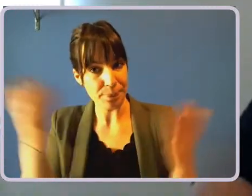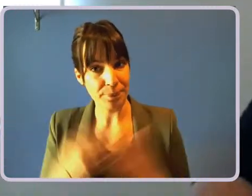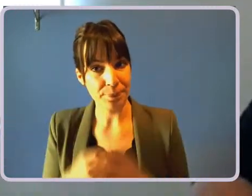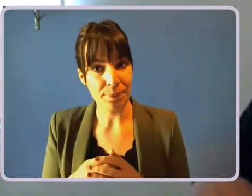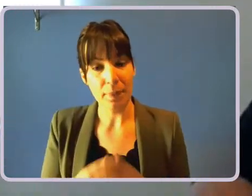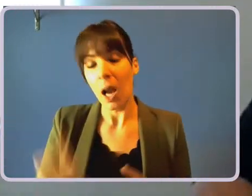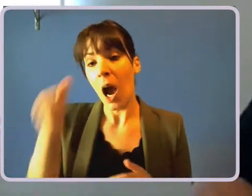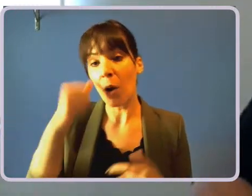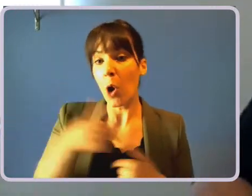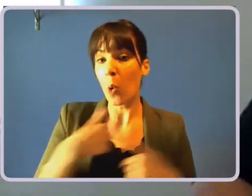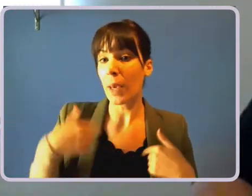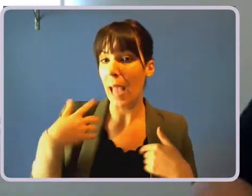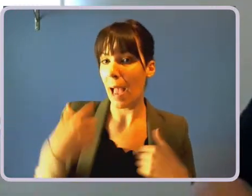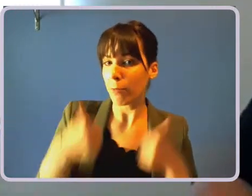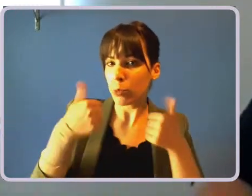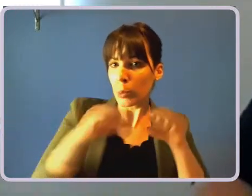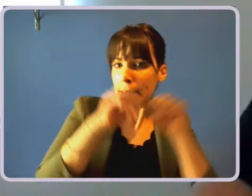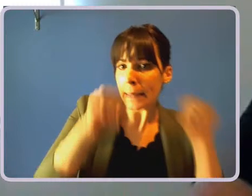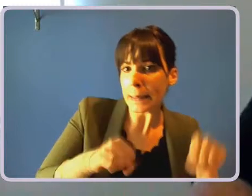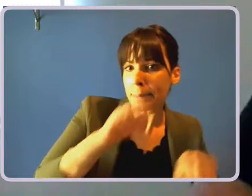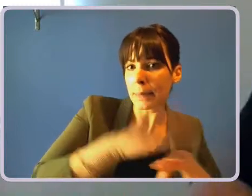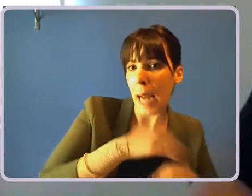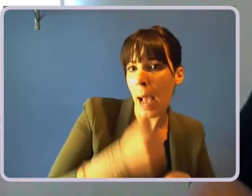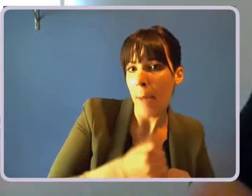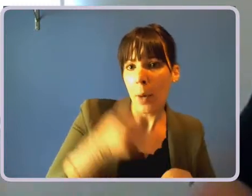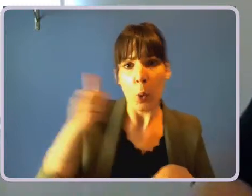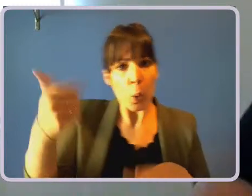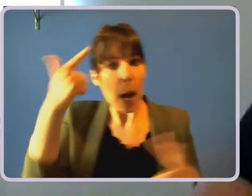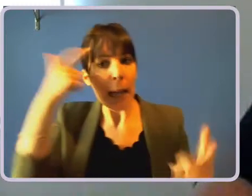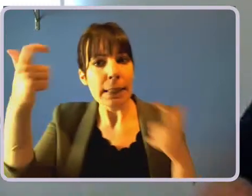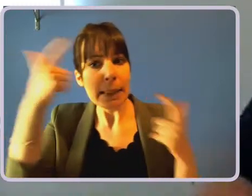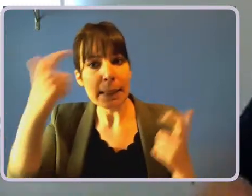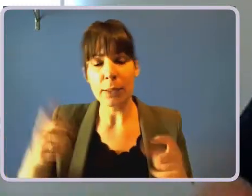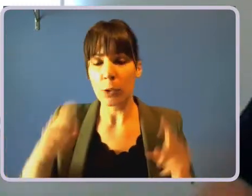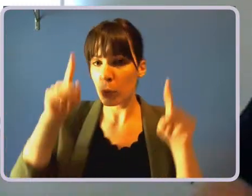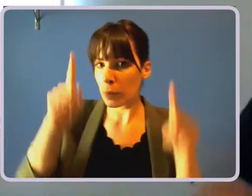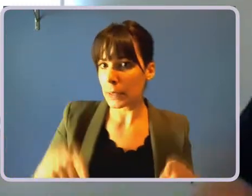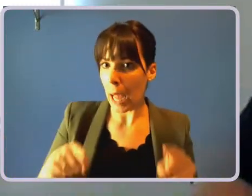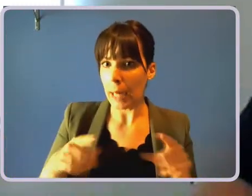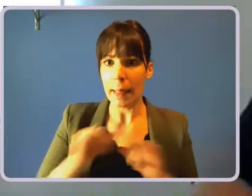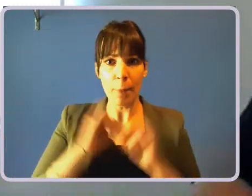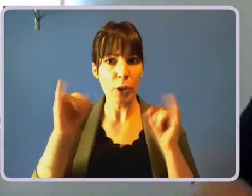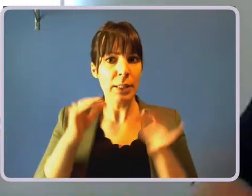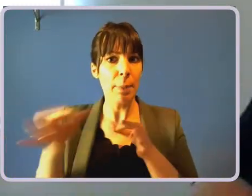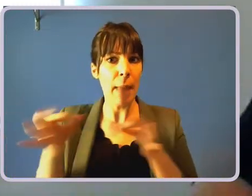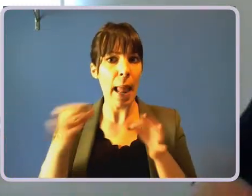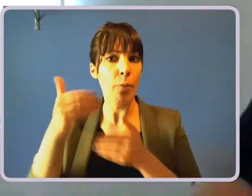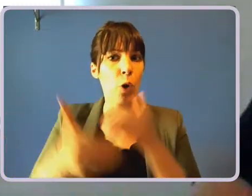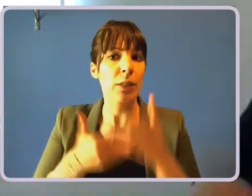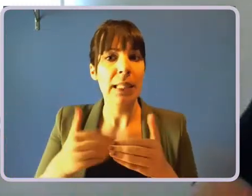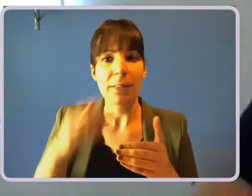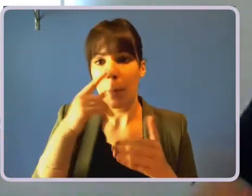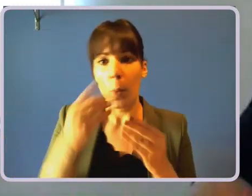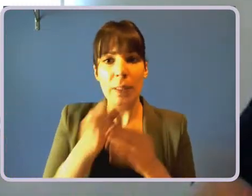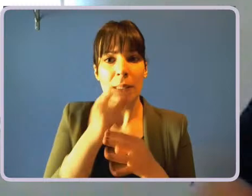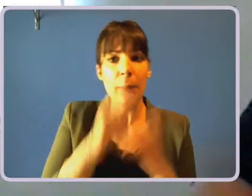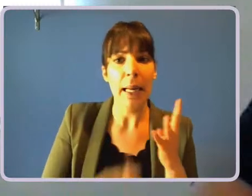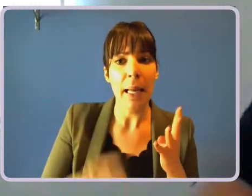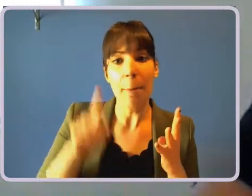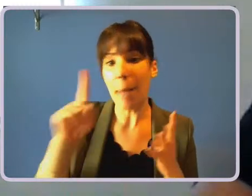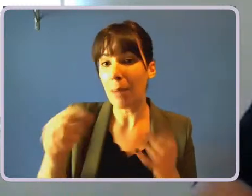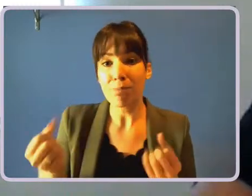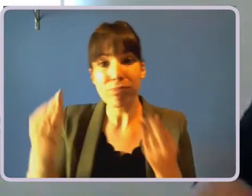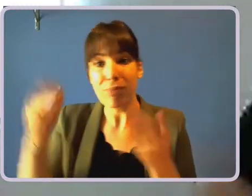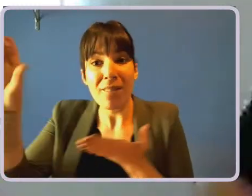place to be able to commence the emergency planning process for people with disabilities, there is no funding for disability advocacy or any